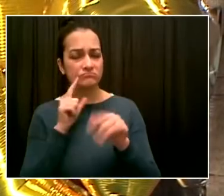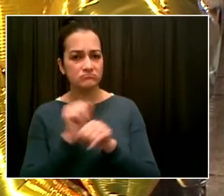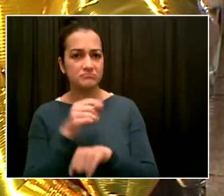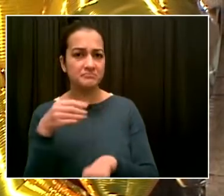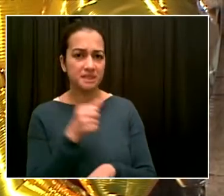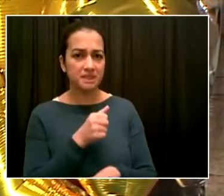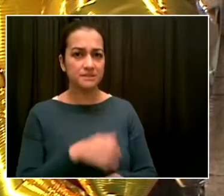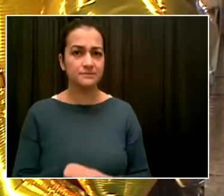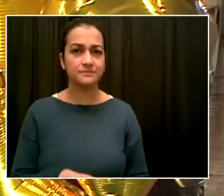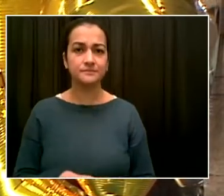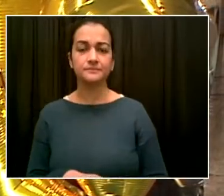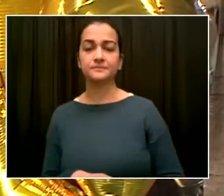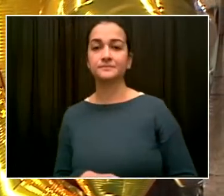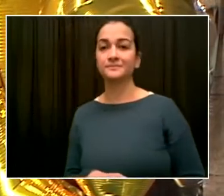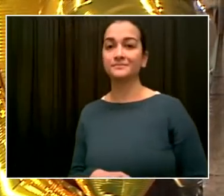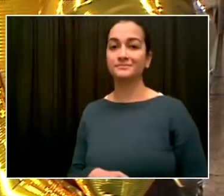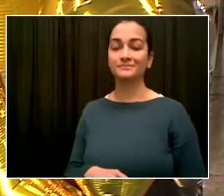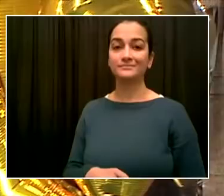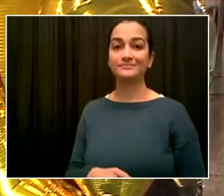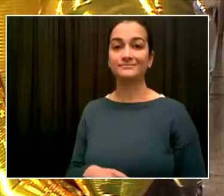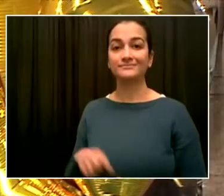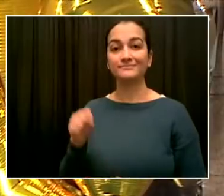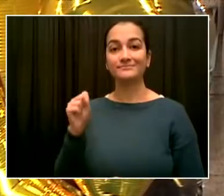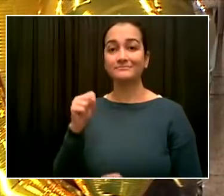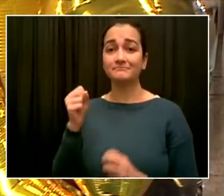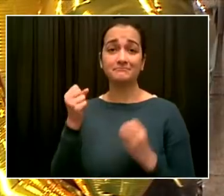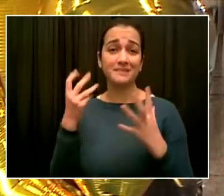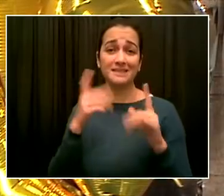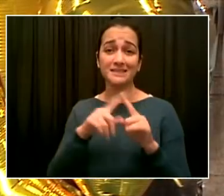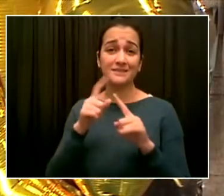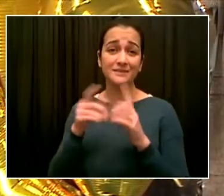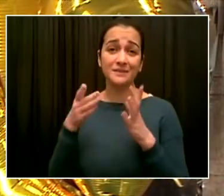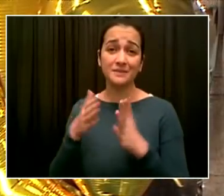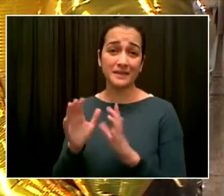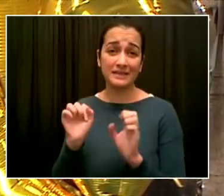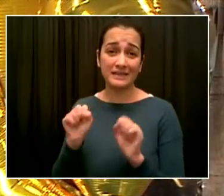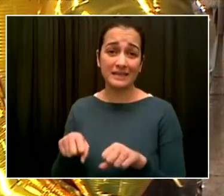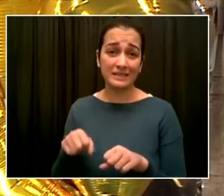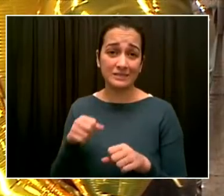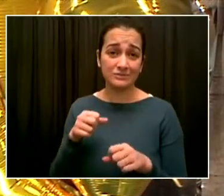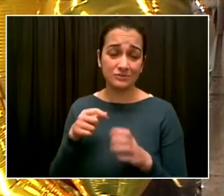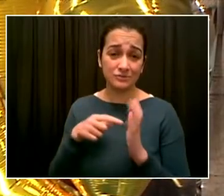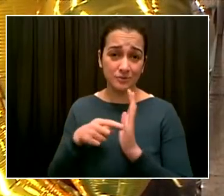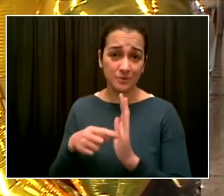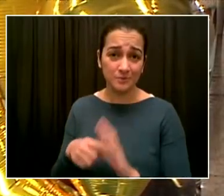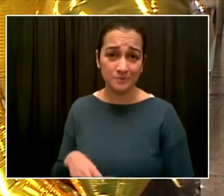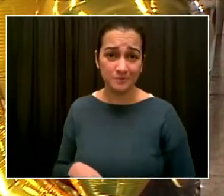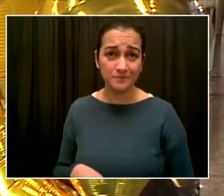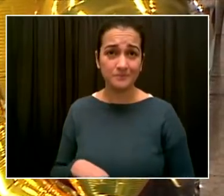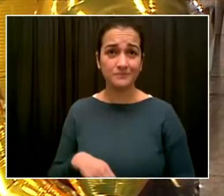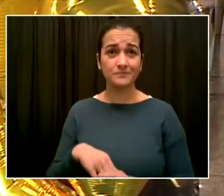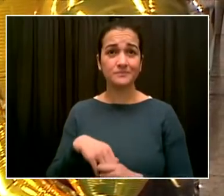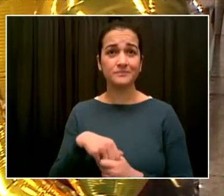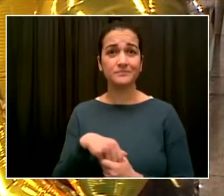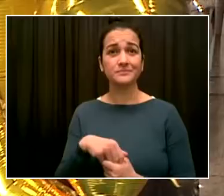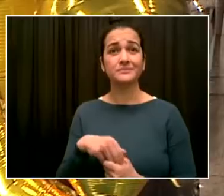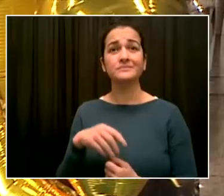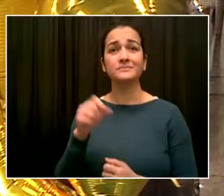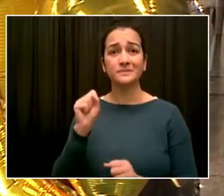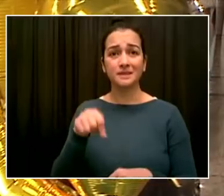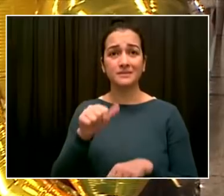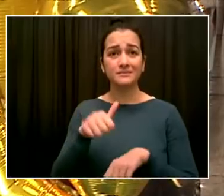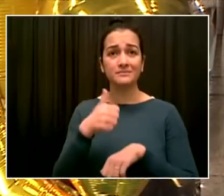something he chooses to do. Again, I know Eric Adams for decades. He's a person who is in public service for all the